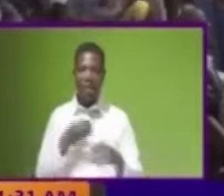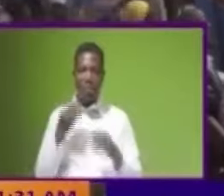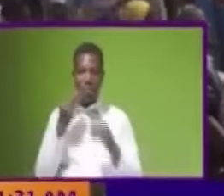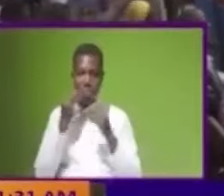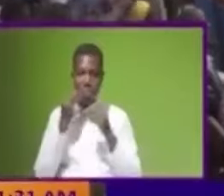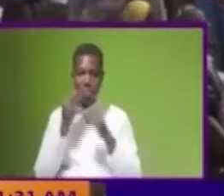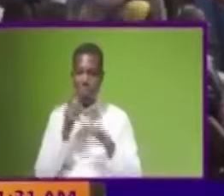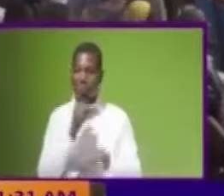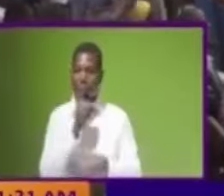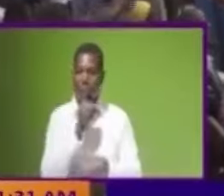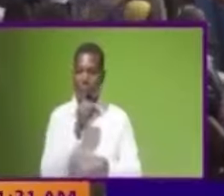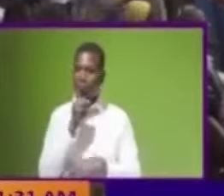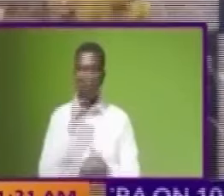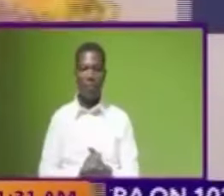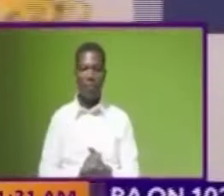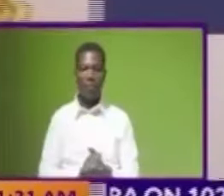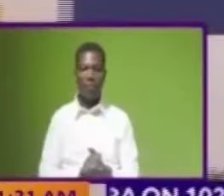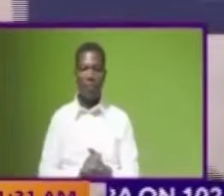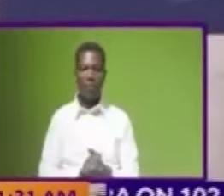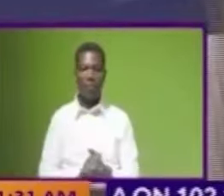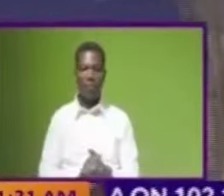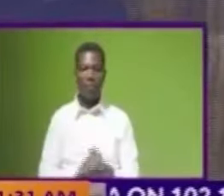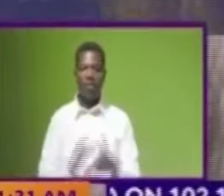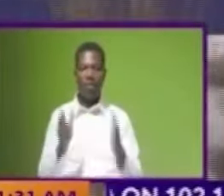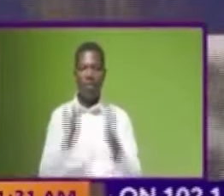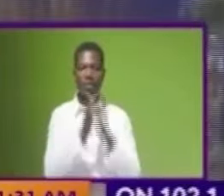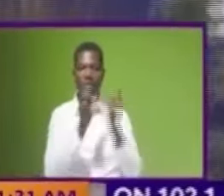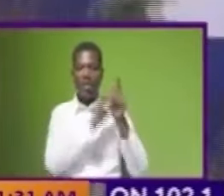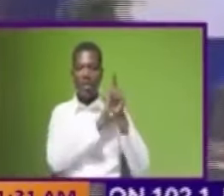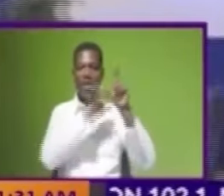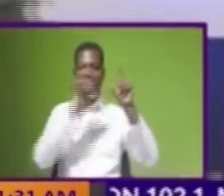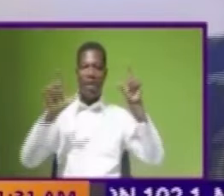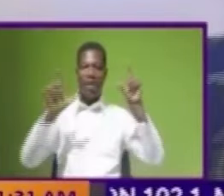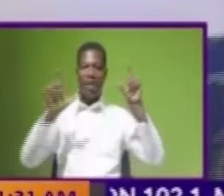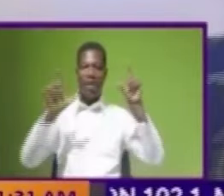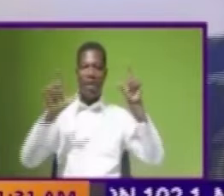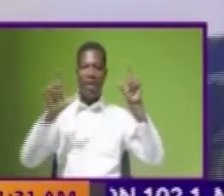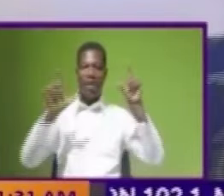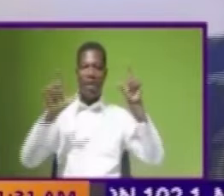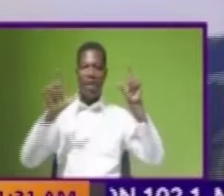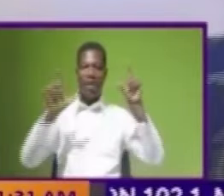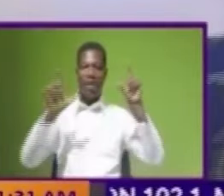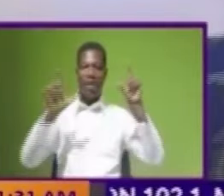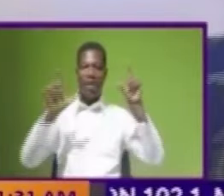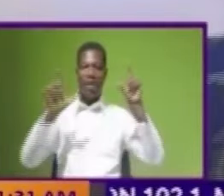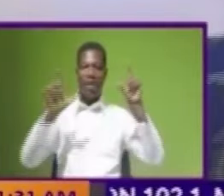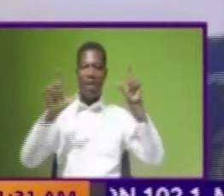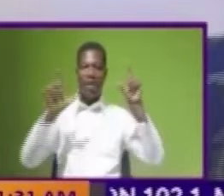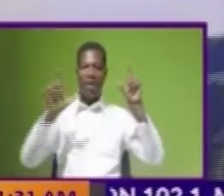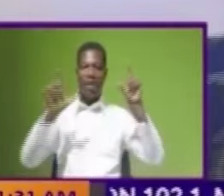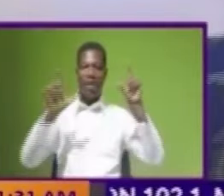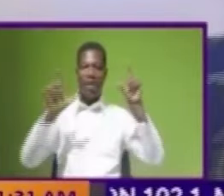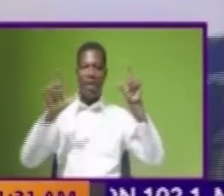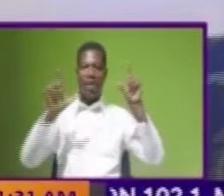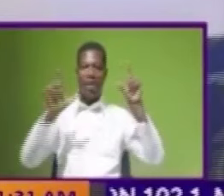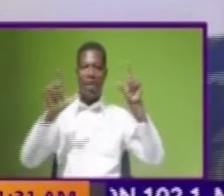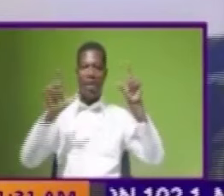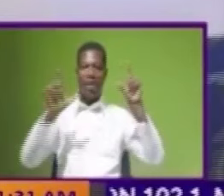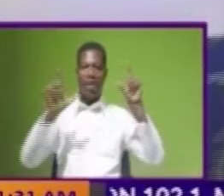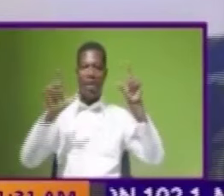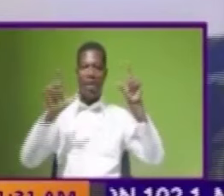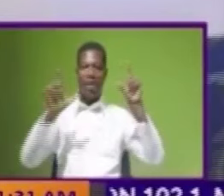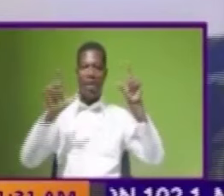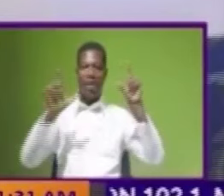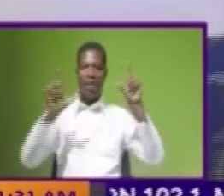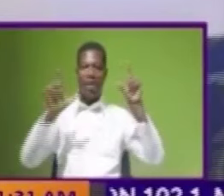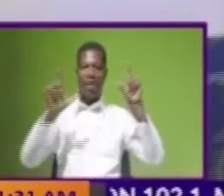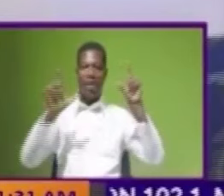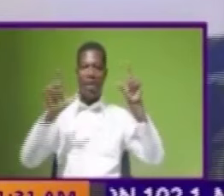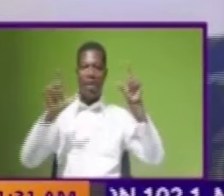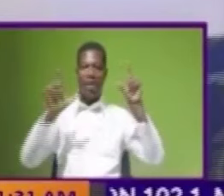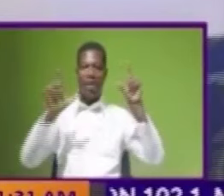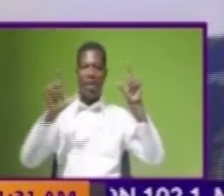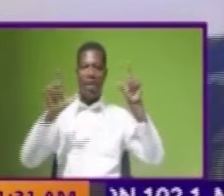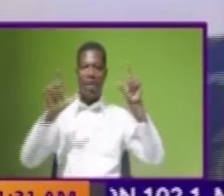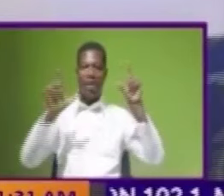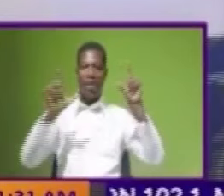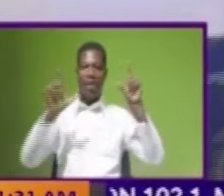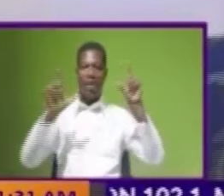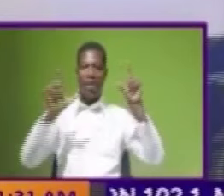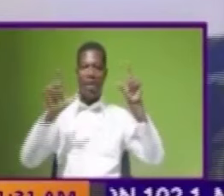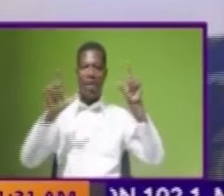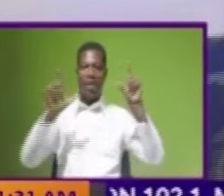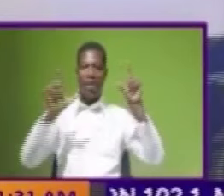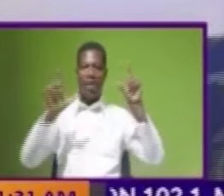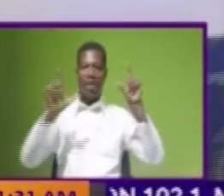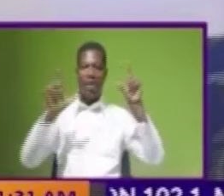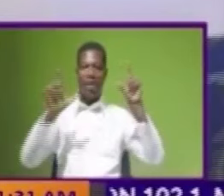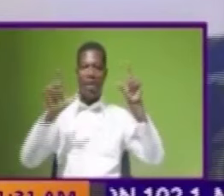yes powerful. Pray the Lord said ye anguna man tina ho ma obi mfa anguna enim twitwi for